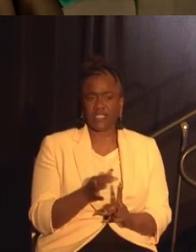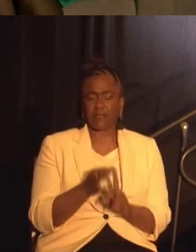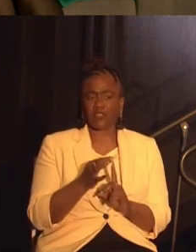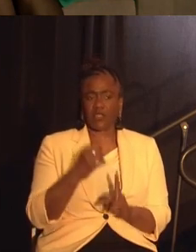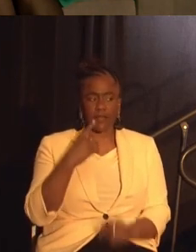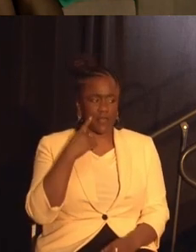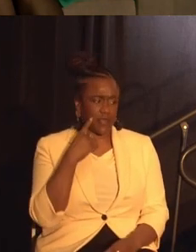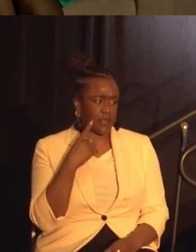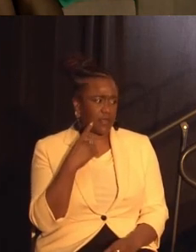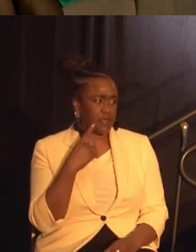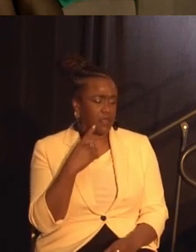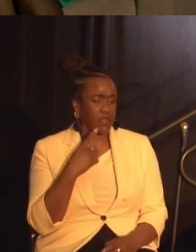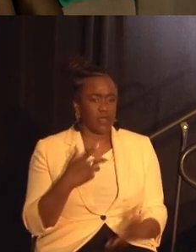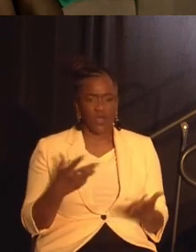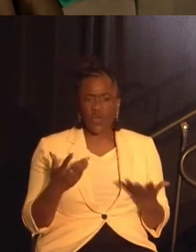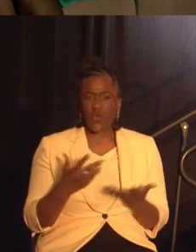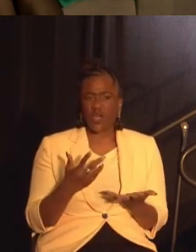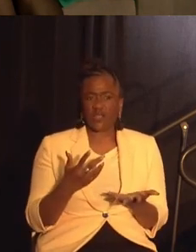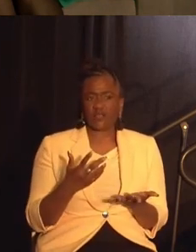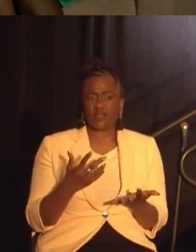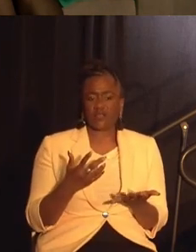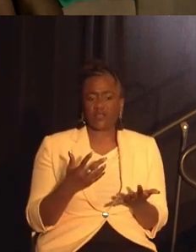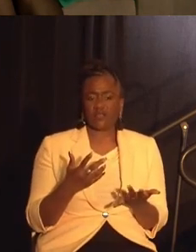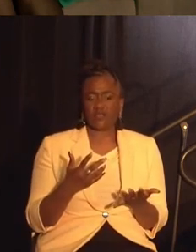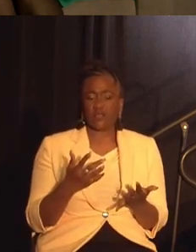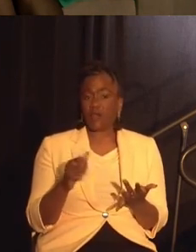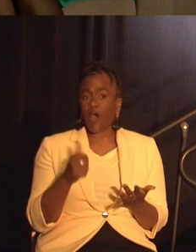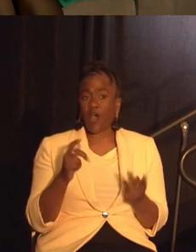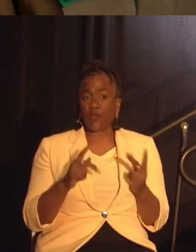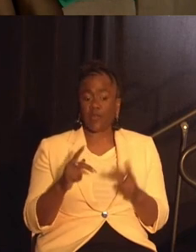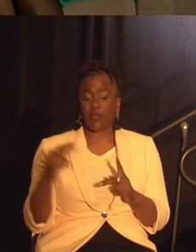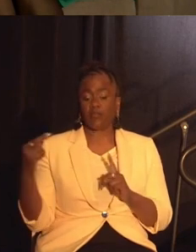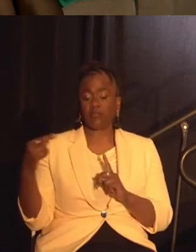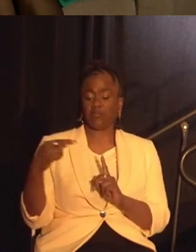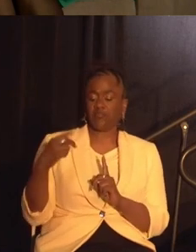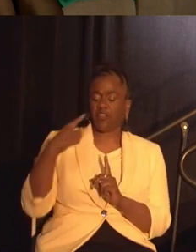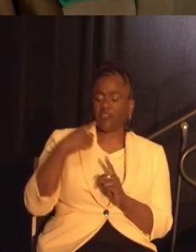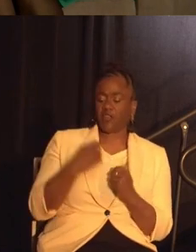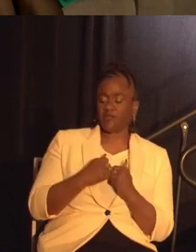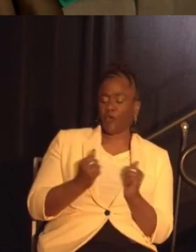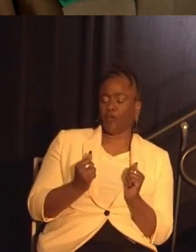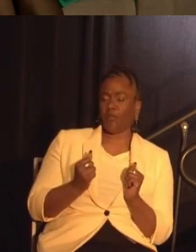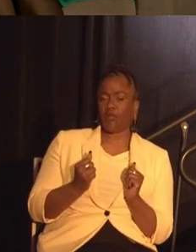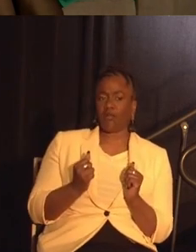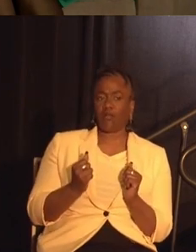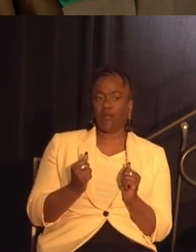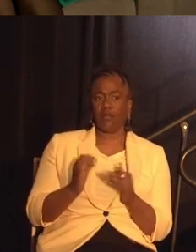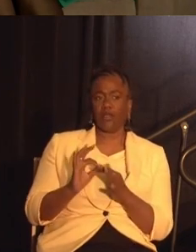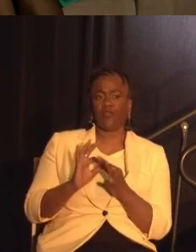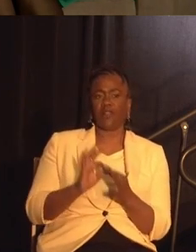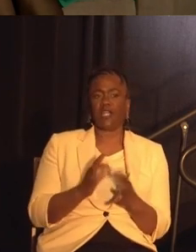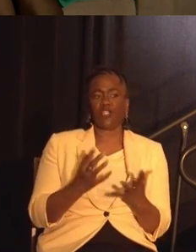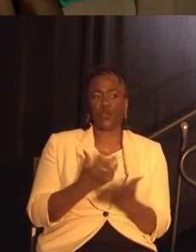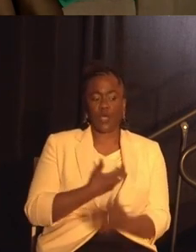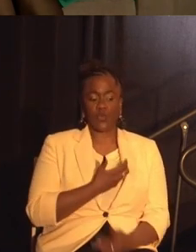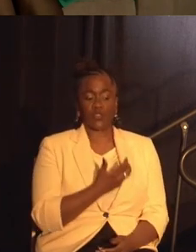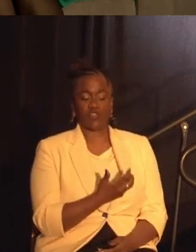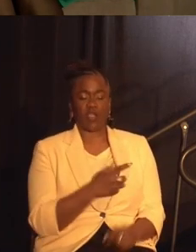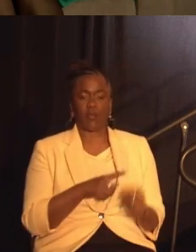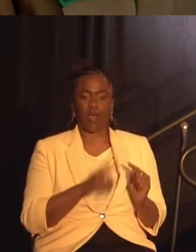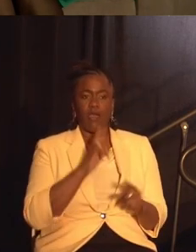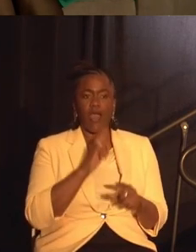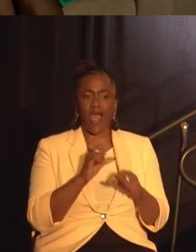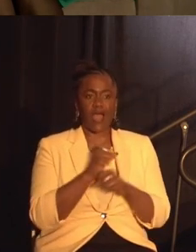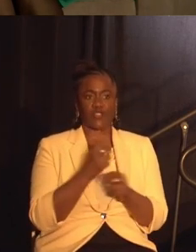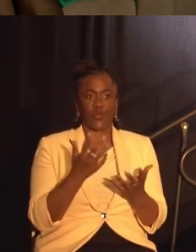kind of like, you know, what is, what other people may think is vulnerable, right, in terms of like what you shared, but actually